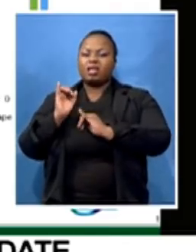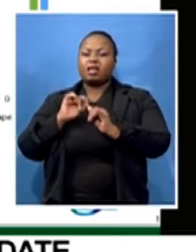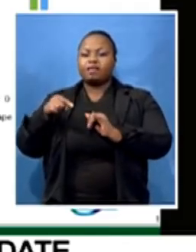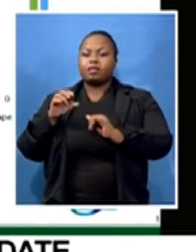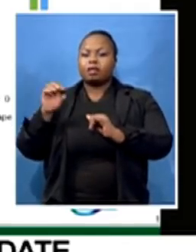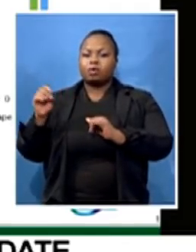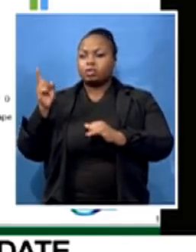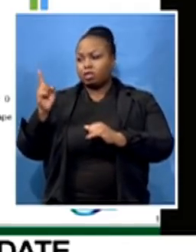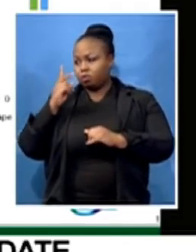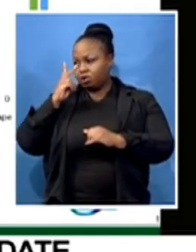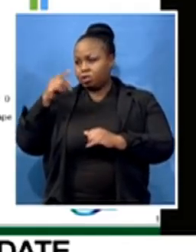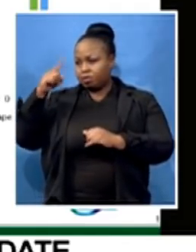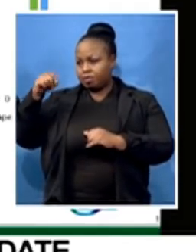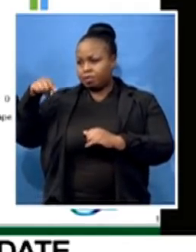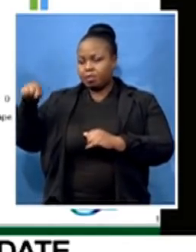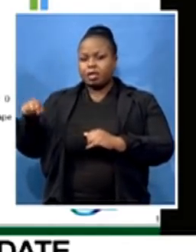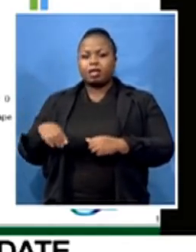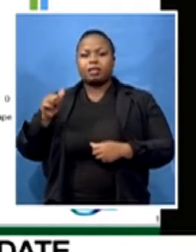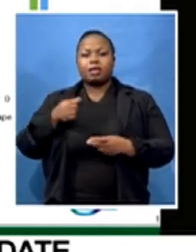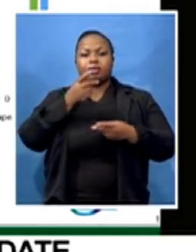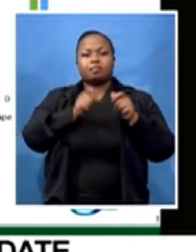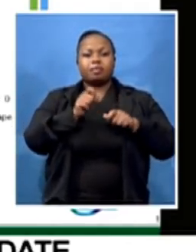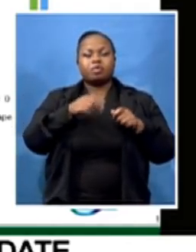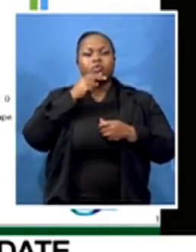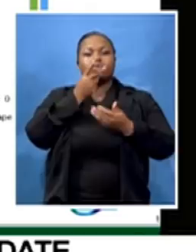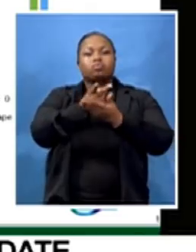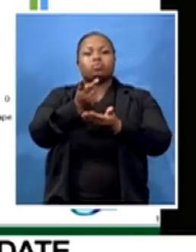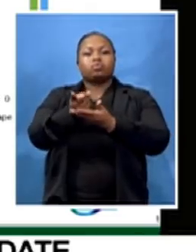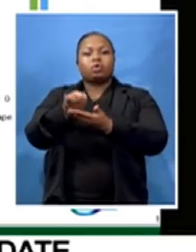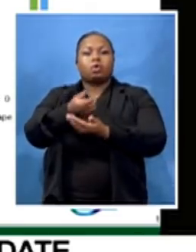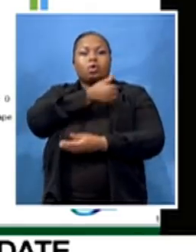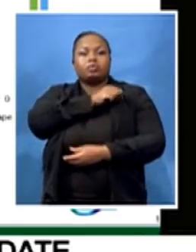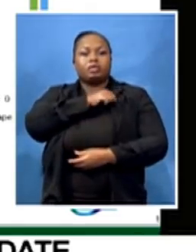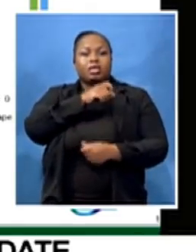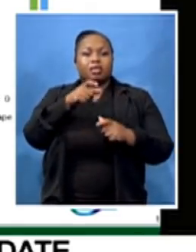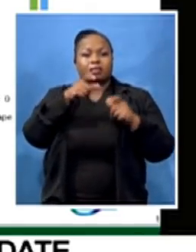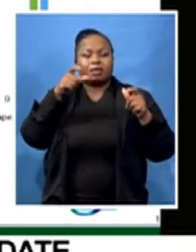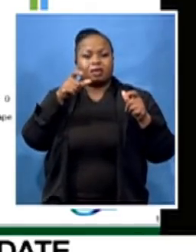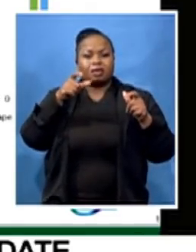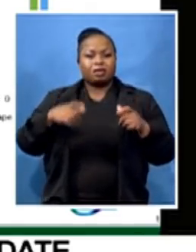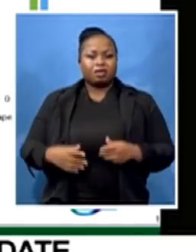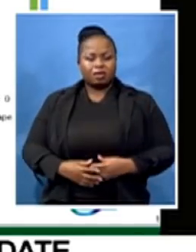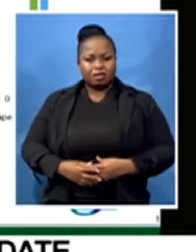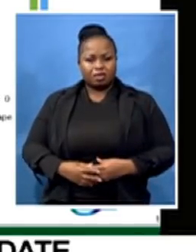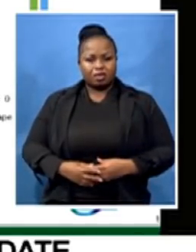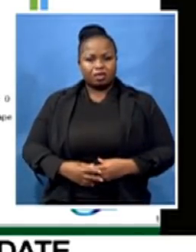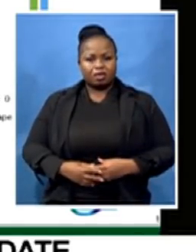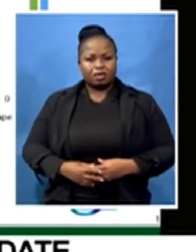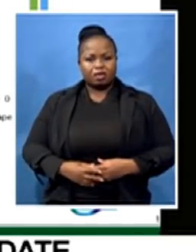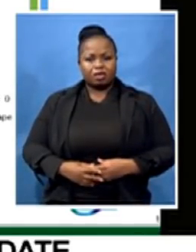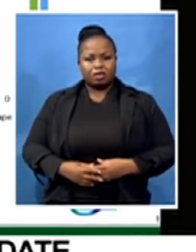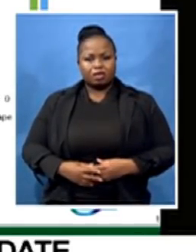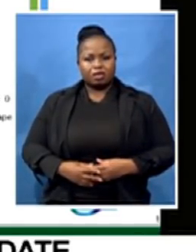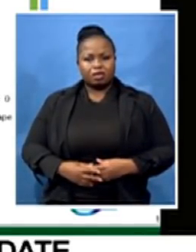hospitalization. The numbers that are hospitalized are largest. To try and get it back to NCAS sometimes doesn't work. I don't know why. The